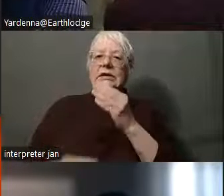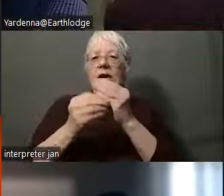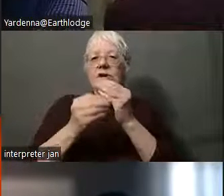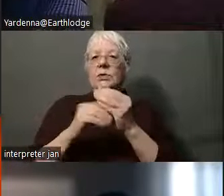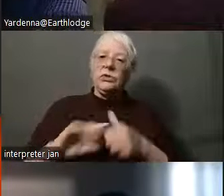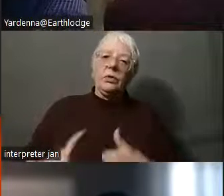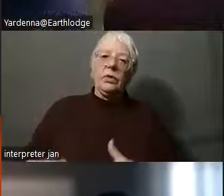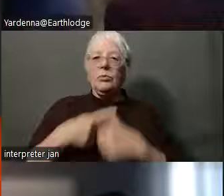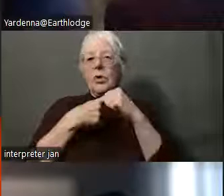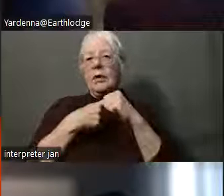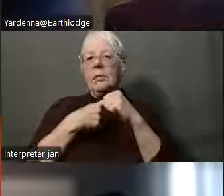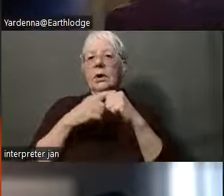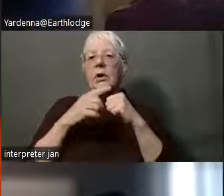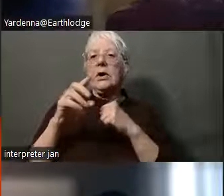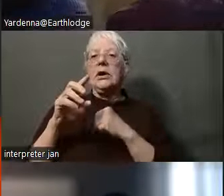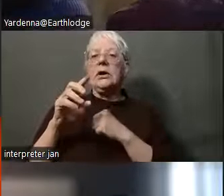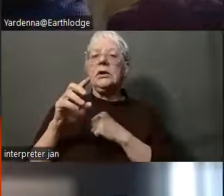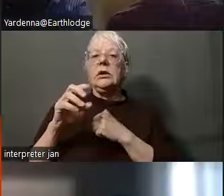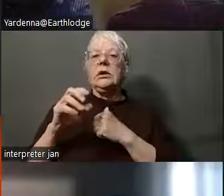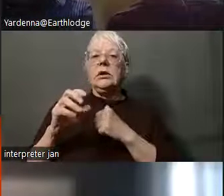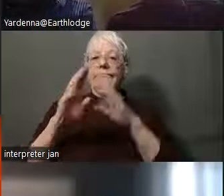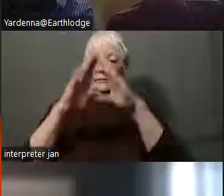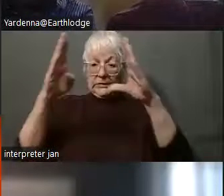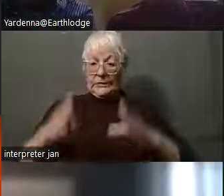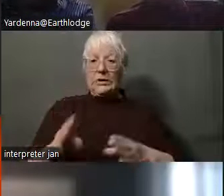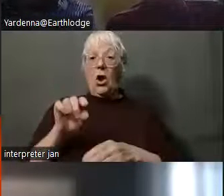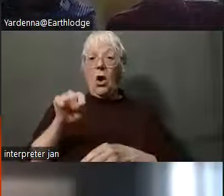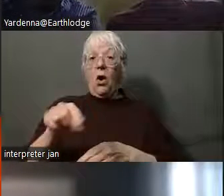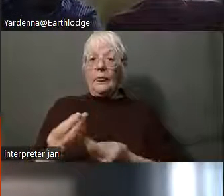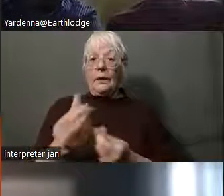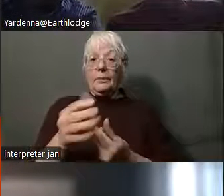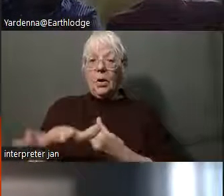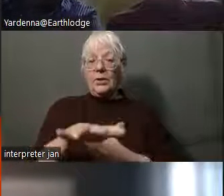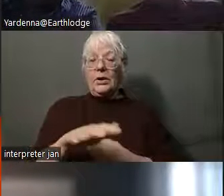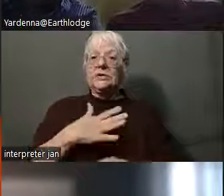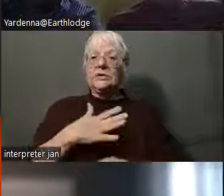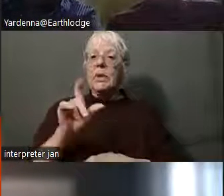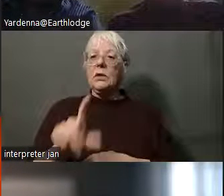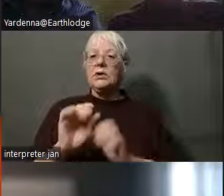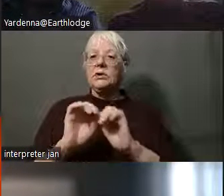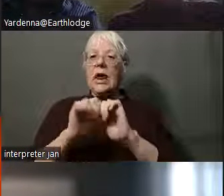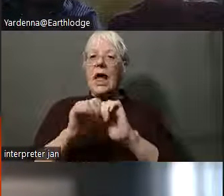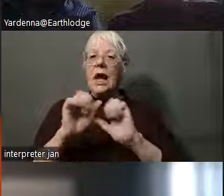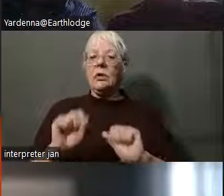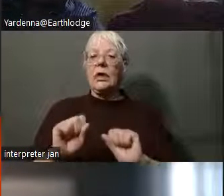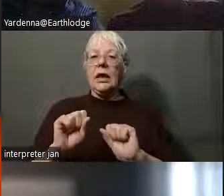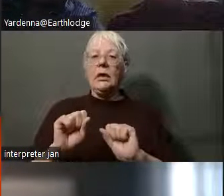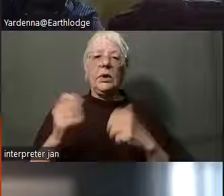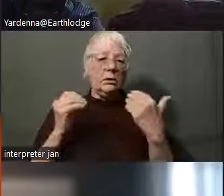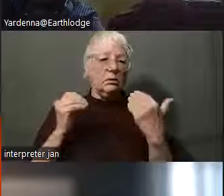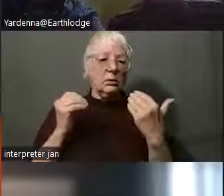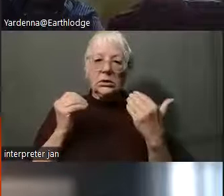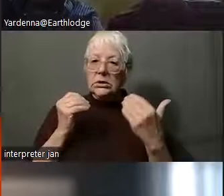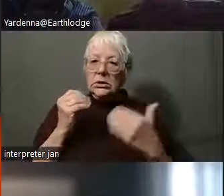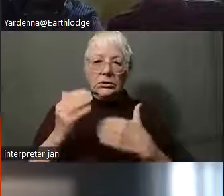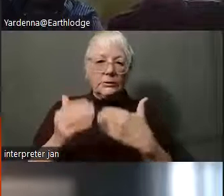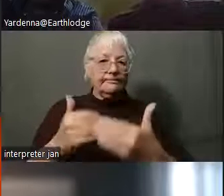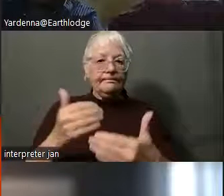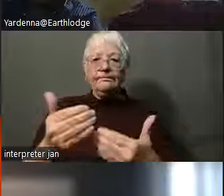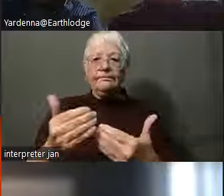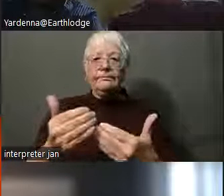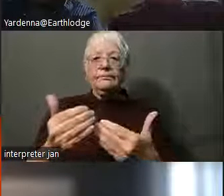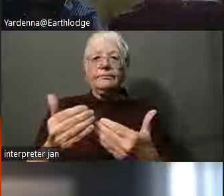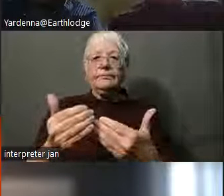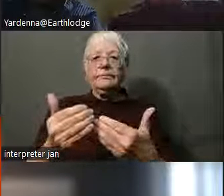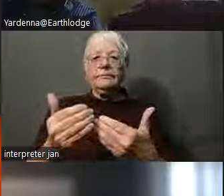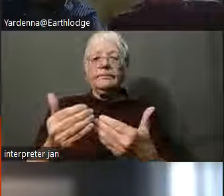primary dwelling space on the property. So my question is, how could we go about, are there